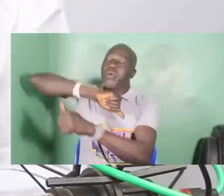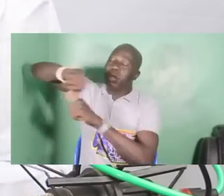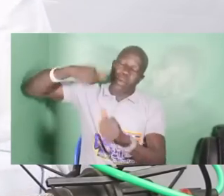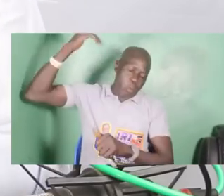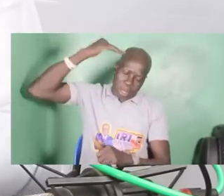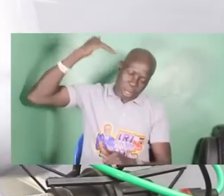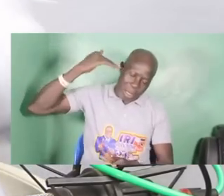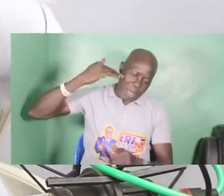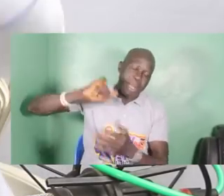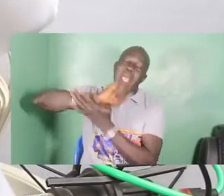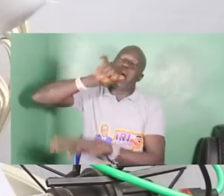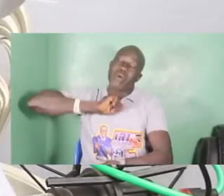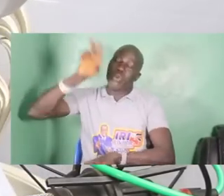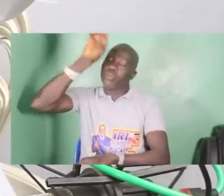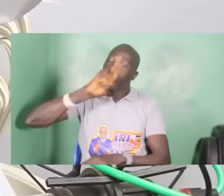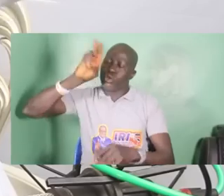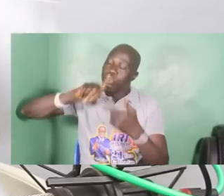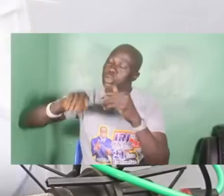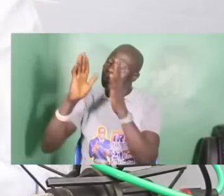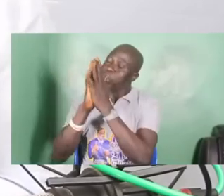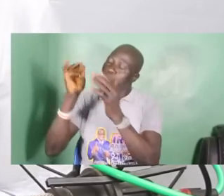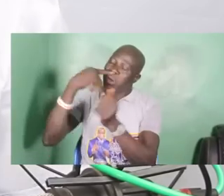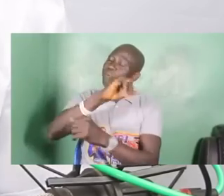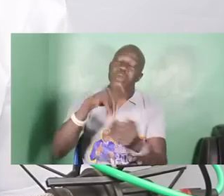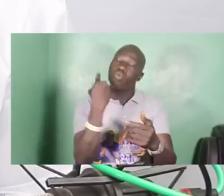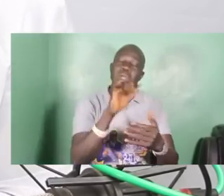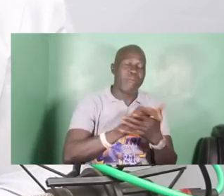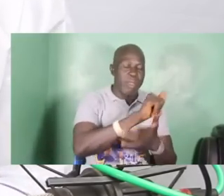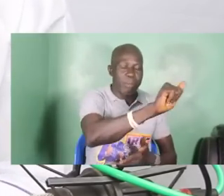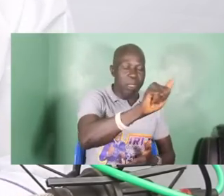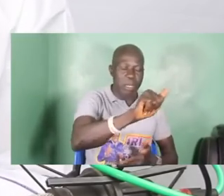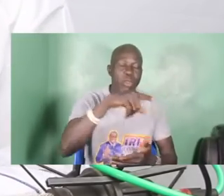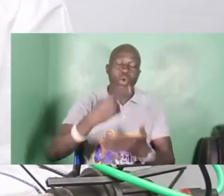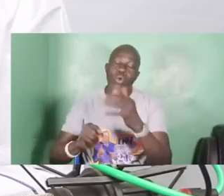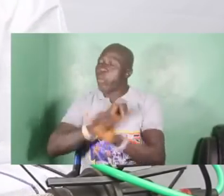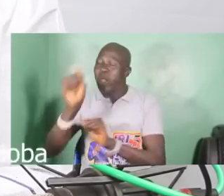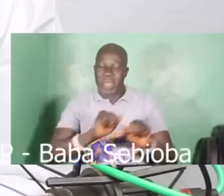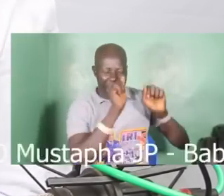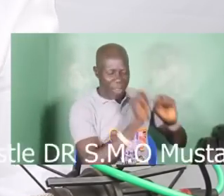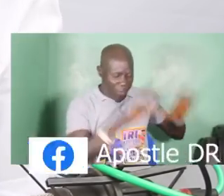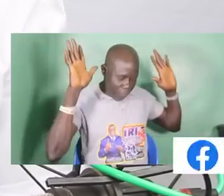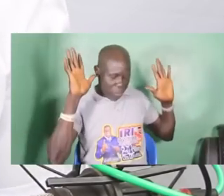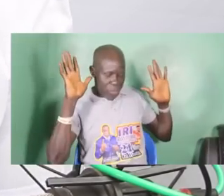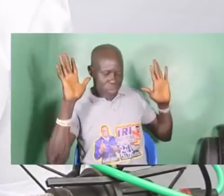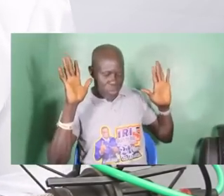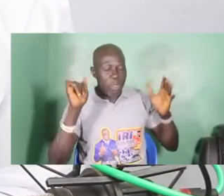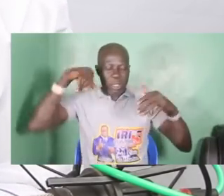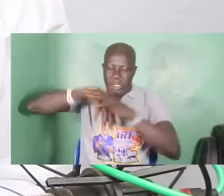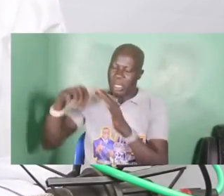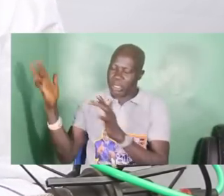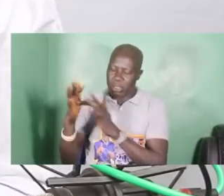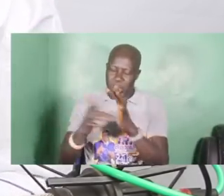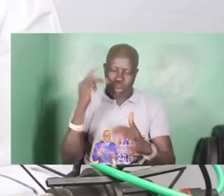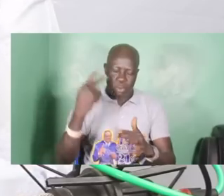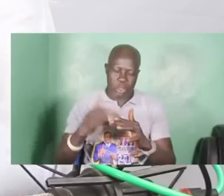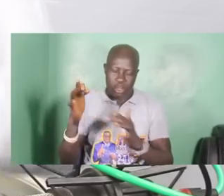of anointing on my head. I pray for whosoever that believes. Where you've been abandoned. No, call Jesus.